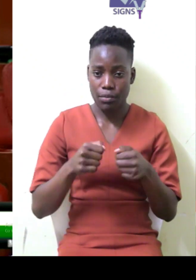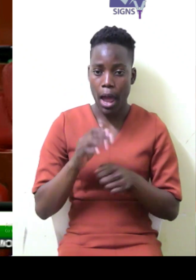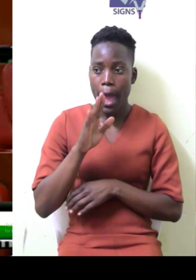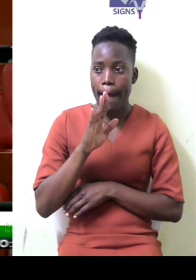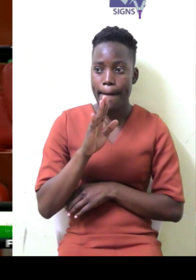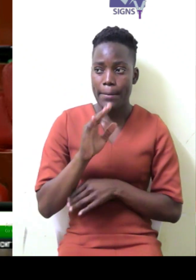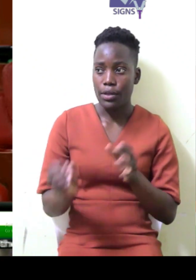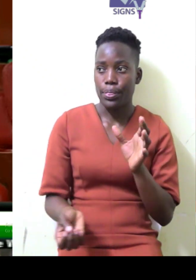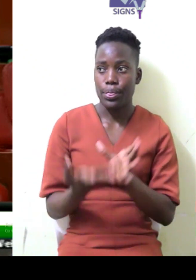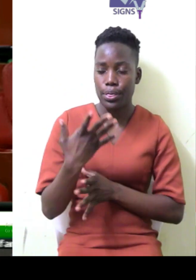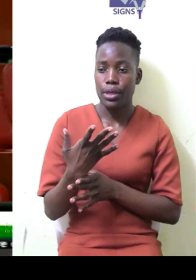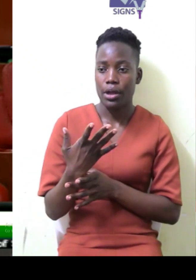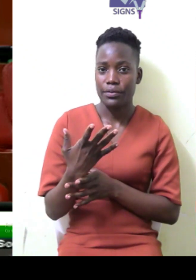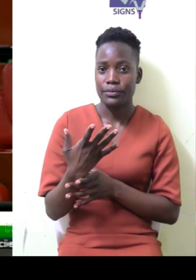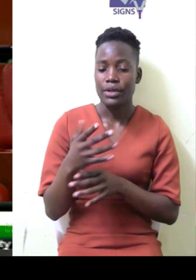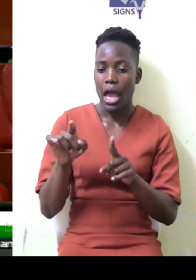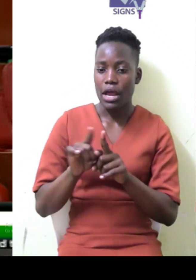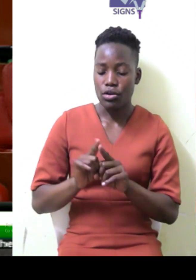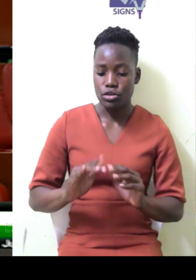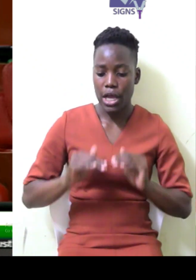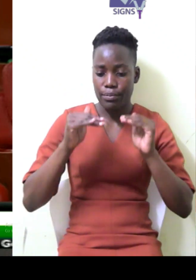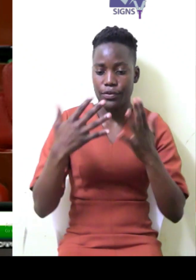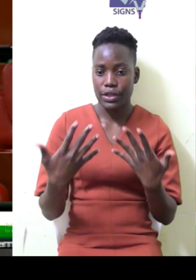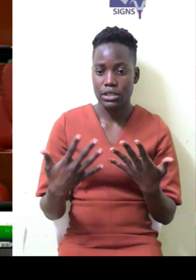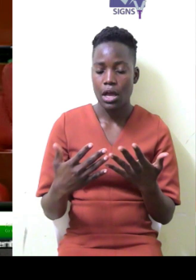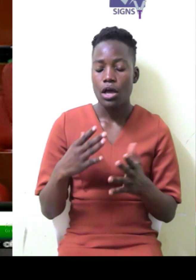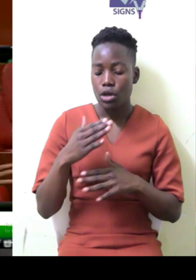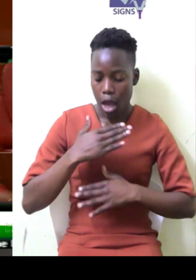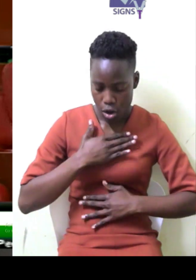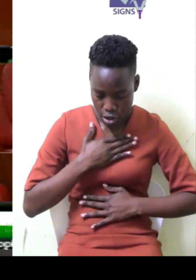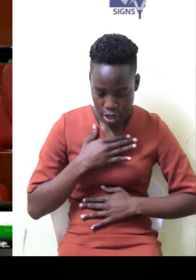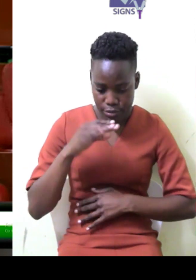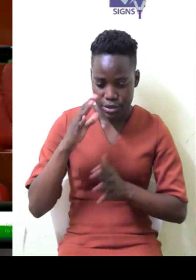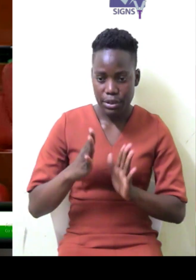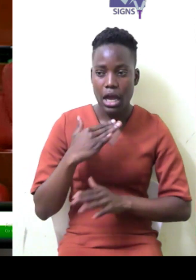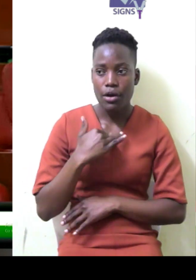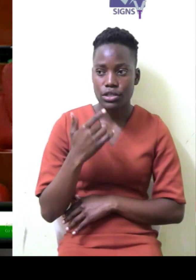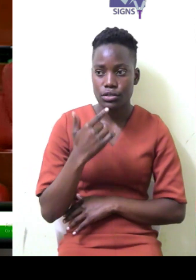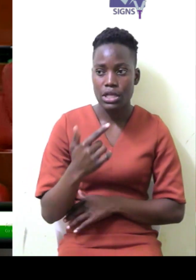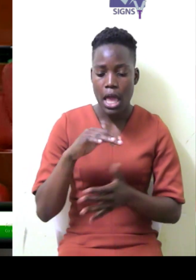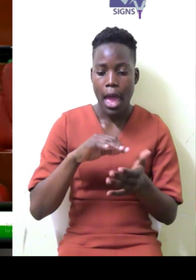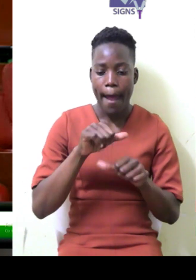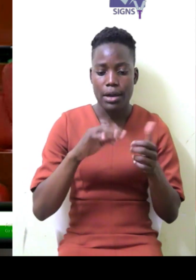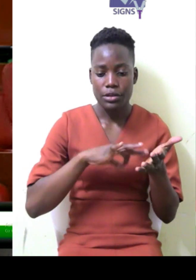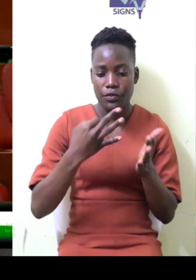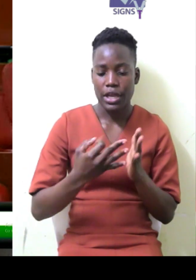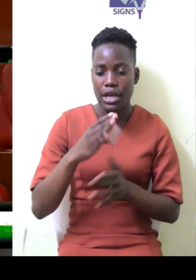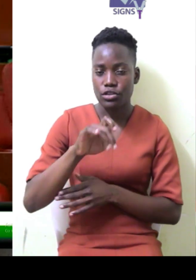spur growth and improve things. So, Honorable Speaker, I want to say on this finance bill, as I support